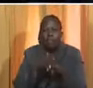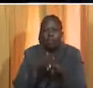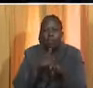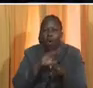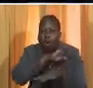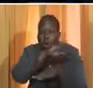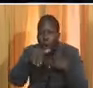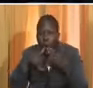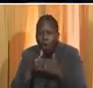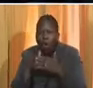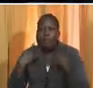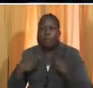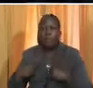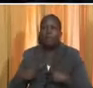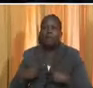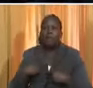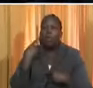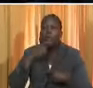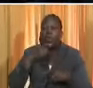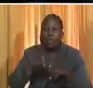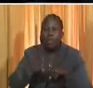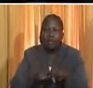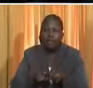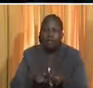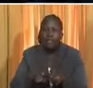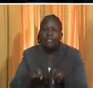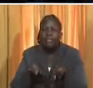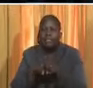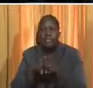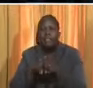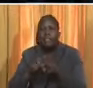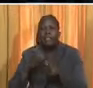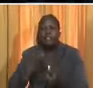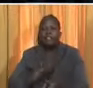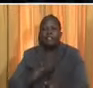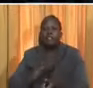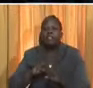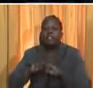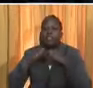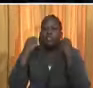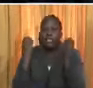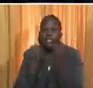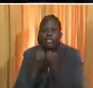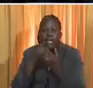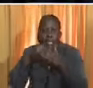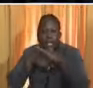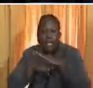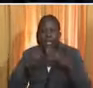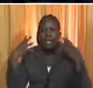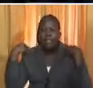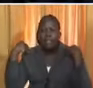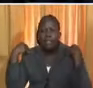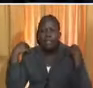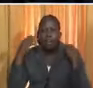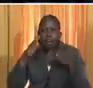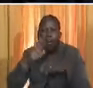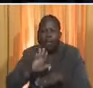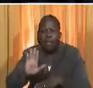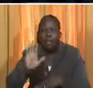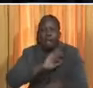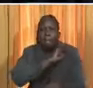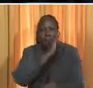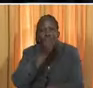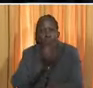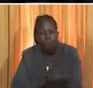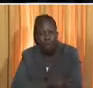people, in brackets, citizens and civil society, in exercise of their constituent power,